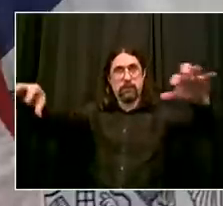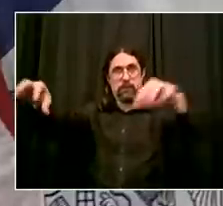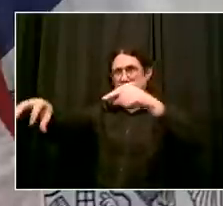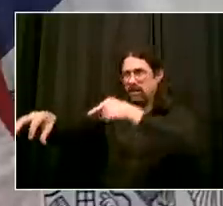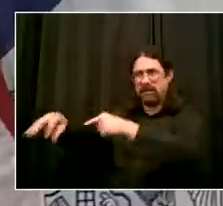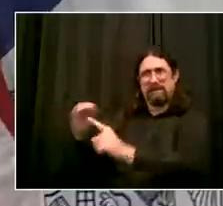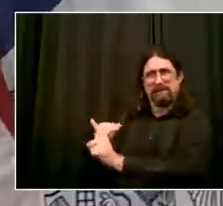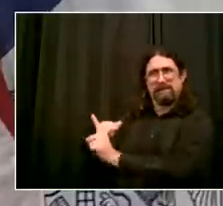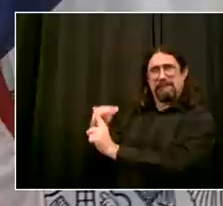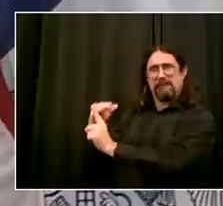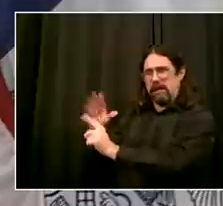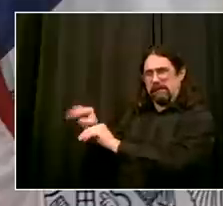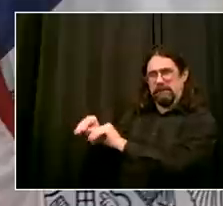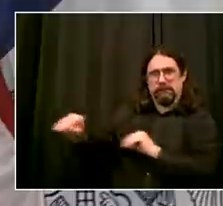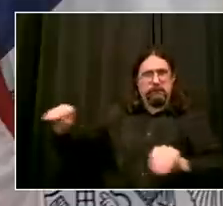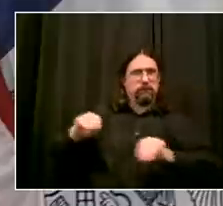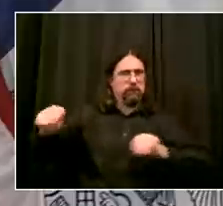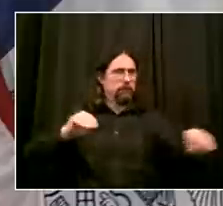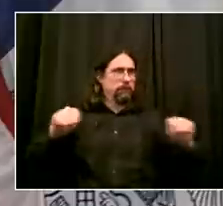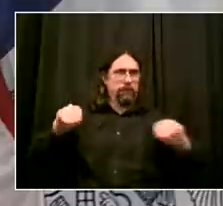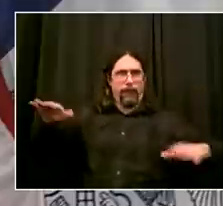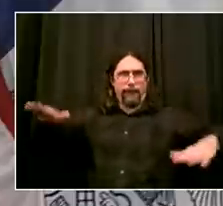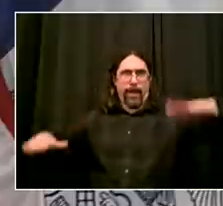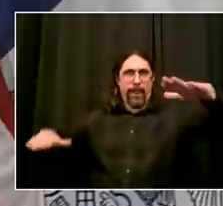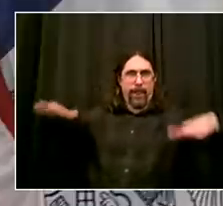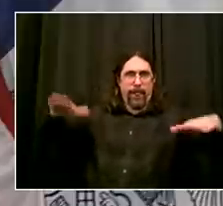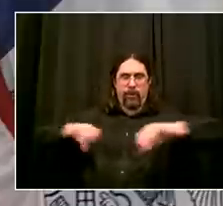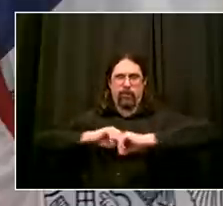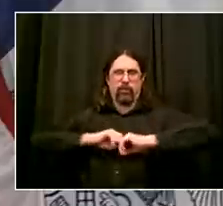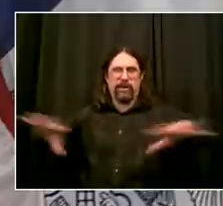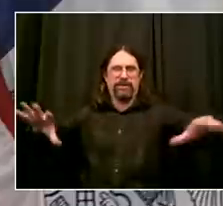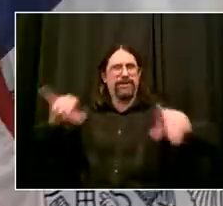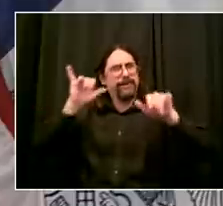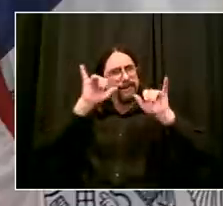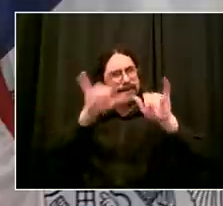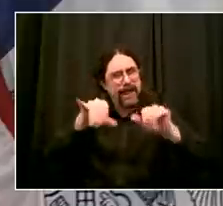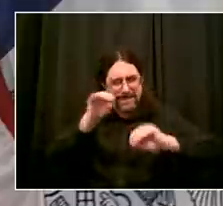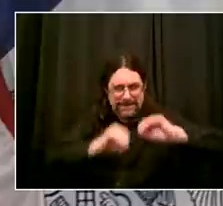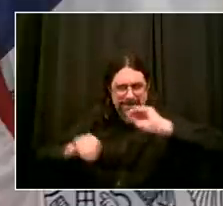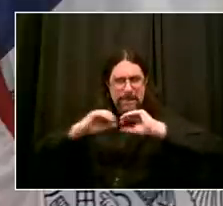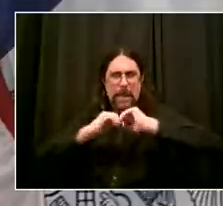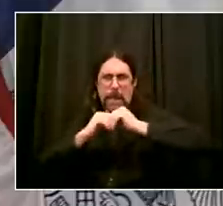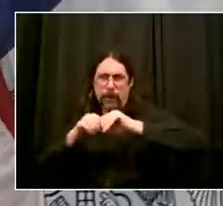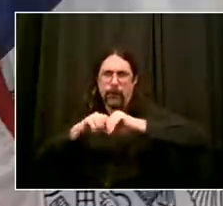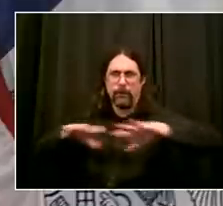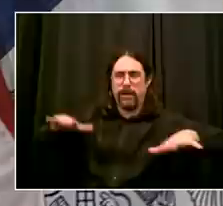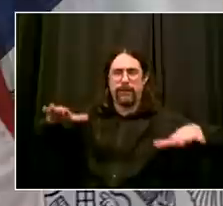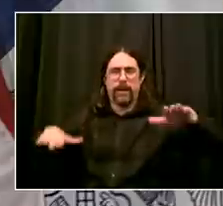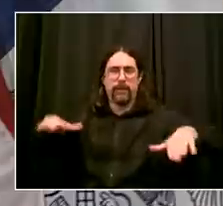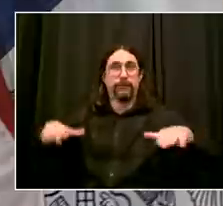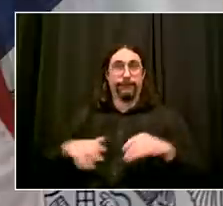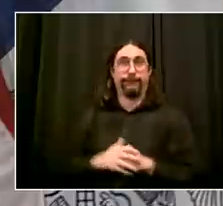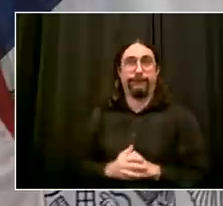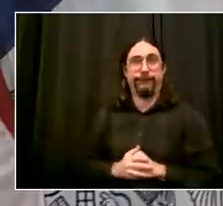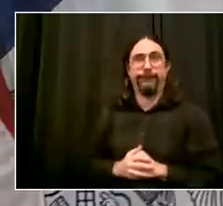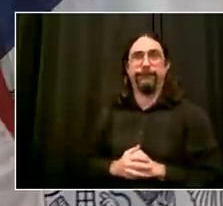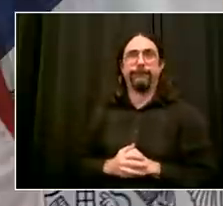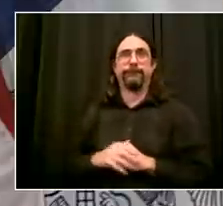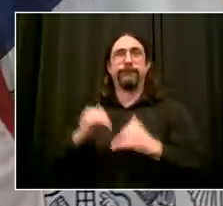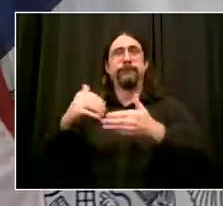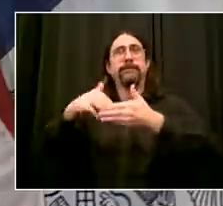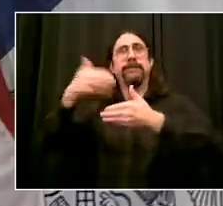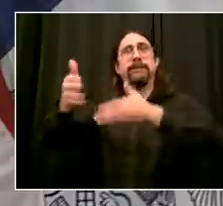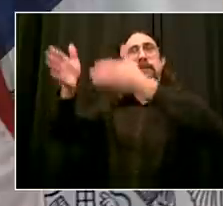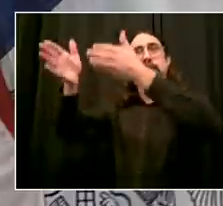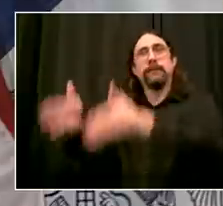Yeah, good morning, everyone. Wanted to ask about the commissioner's notice. First of all, when it said that it applies to older New